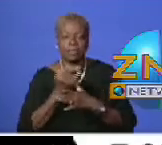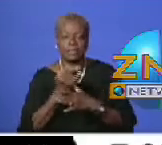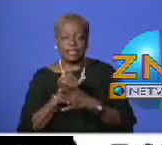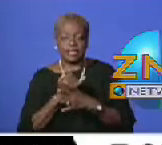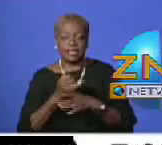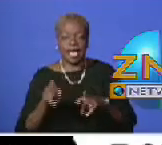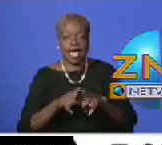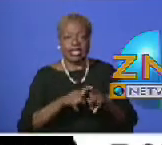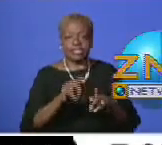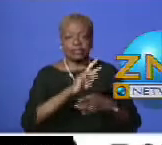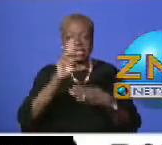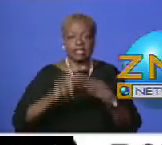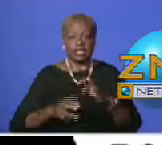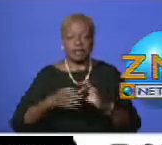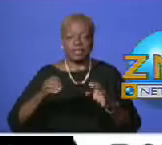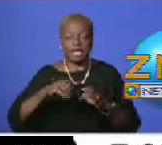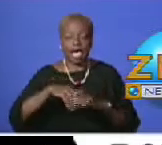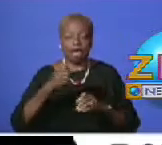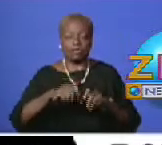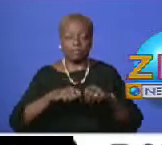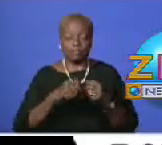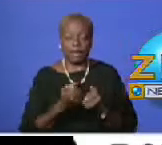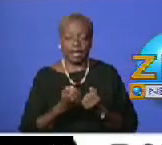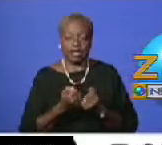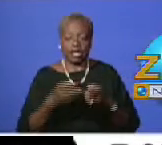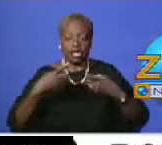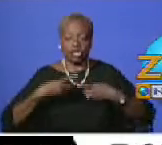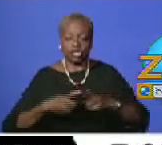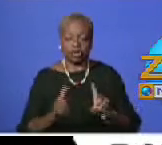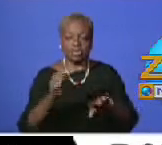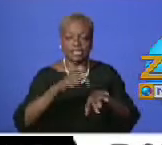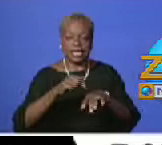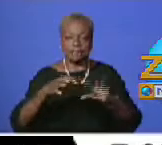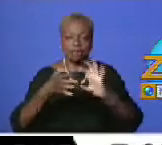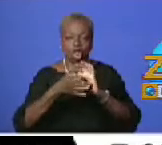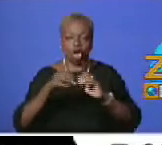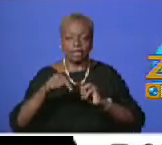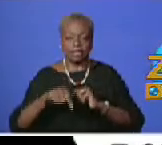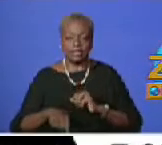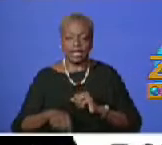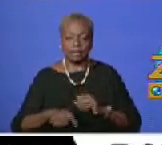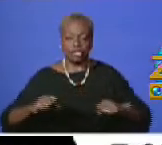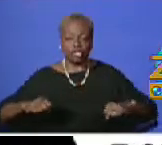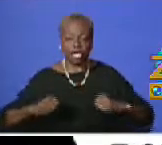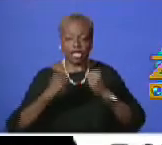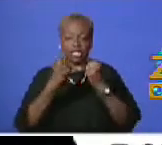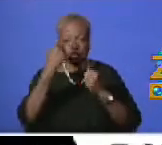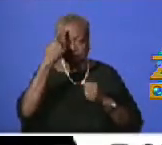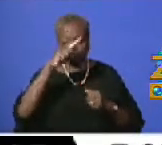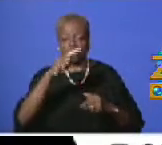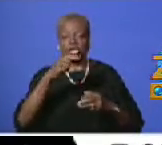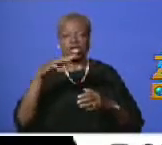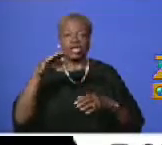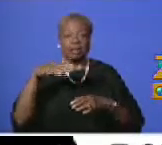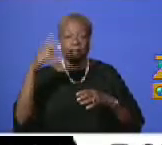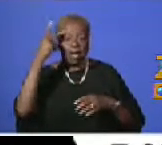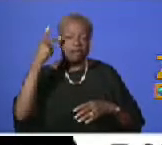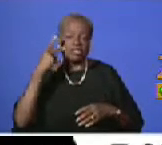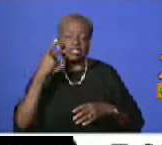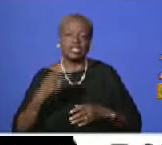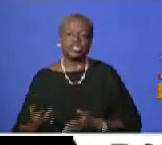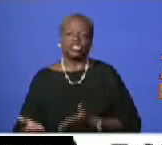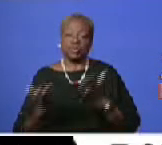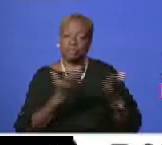of the outbreak. During periods of lockdown, it is particularly challenging for parents to bring their children out